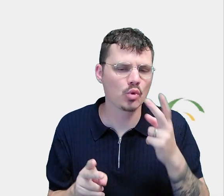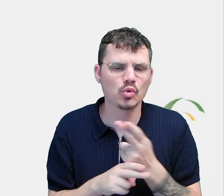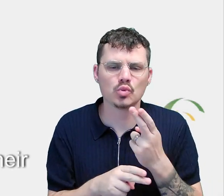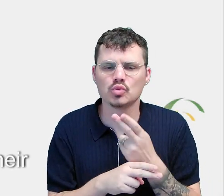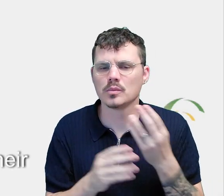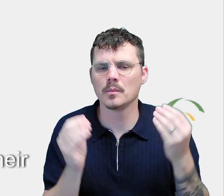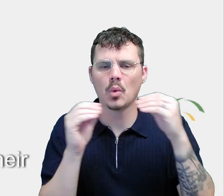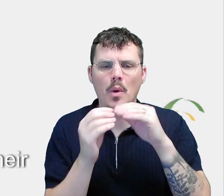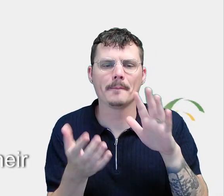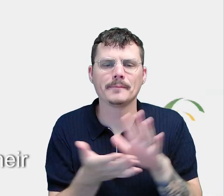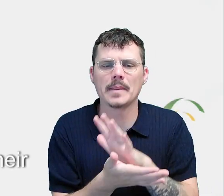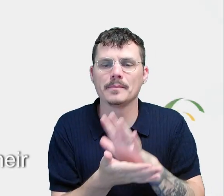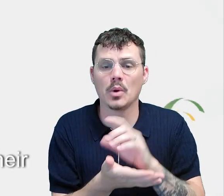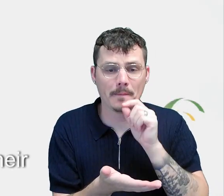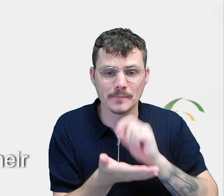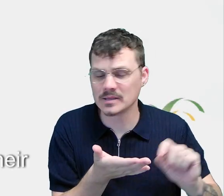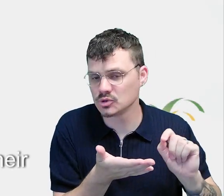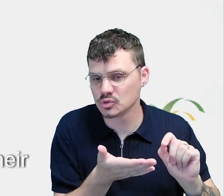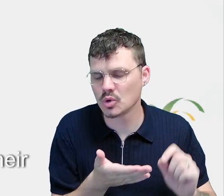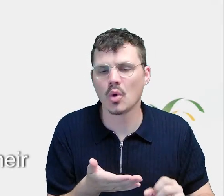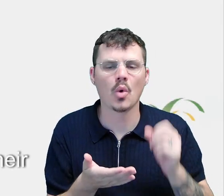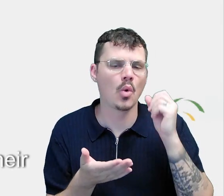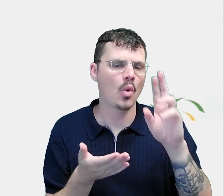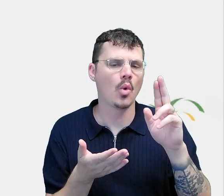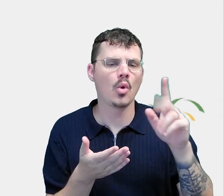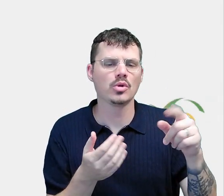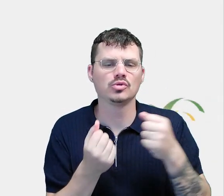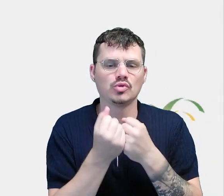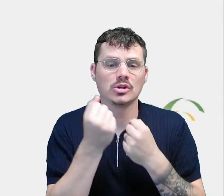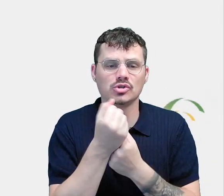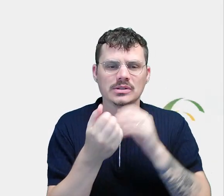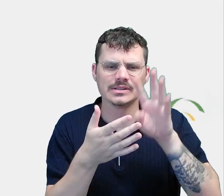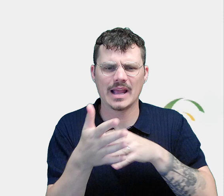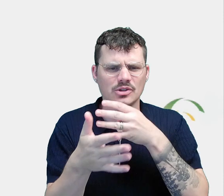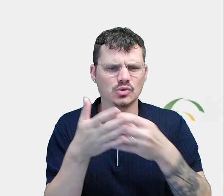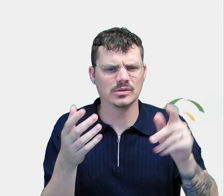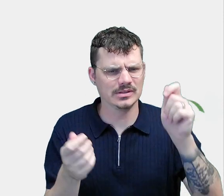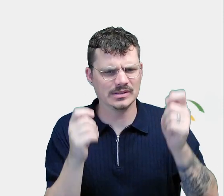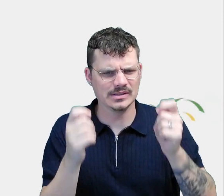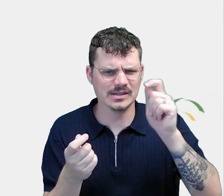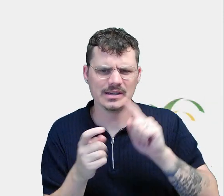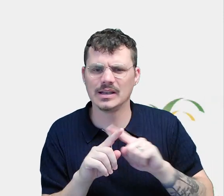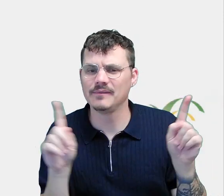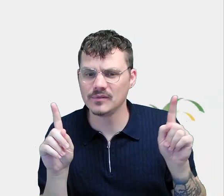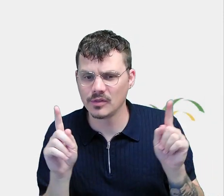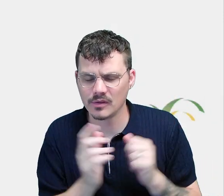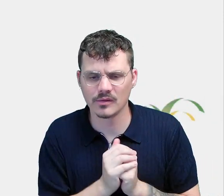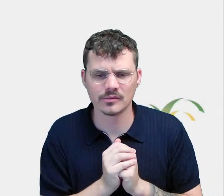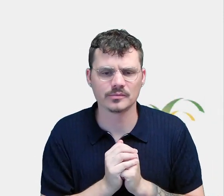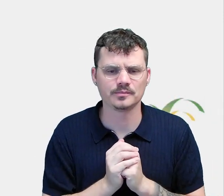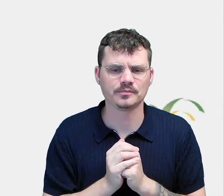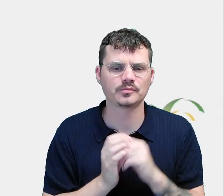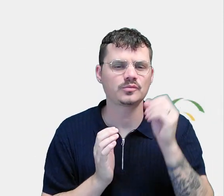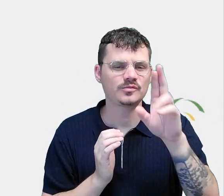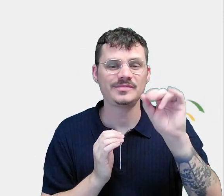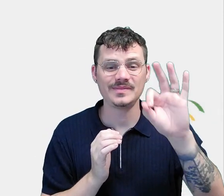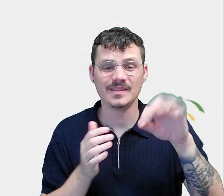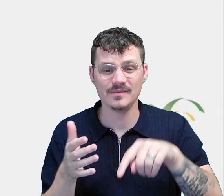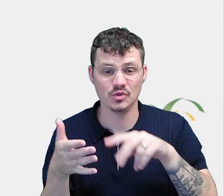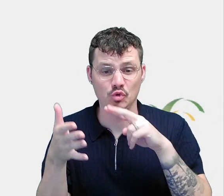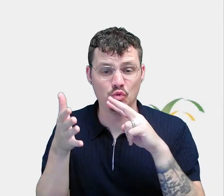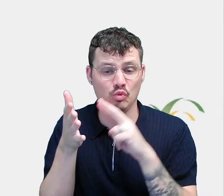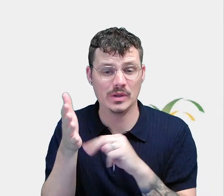more paper and pencil, or they structure their schedule differently, or they, if